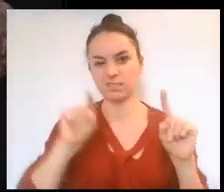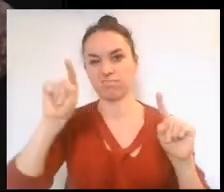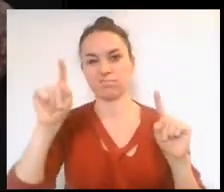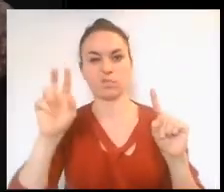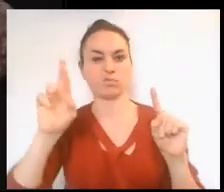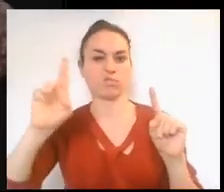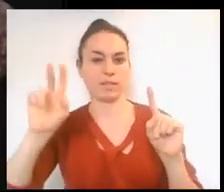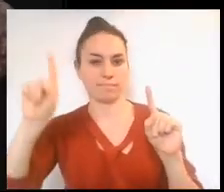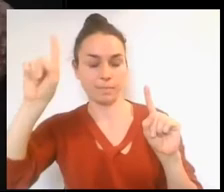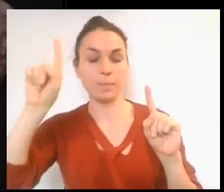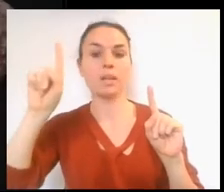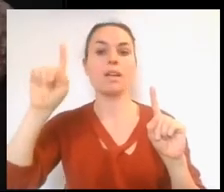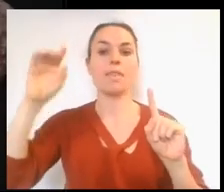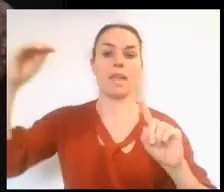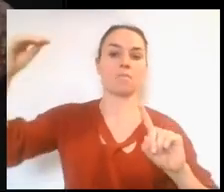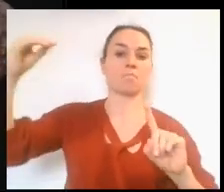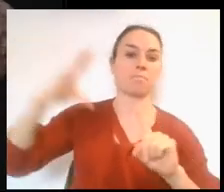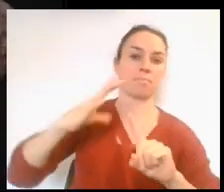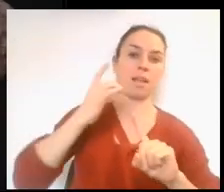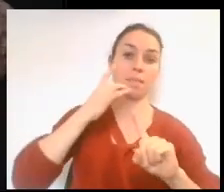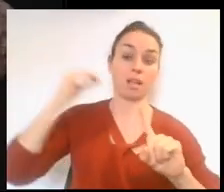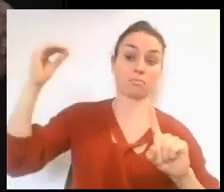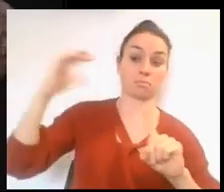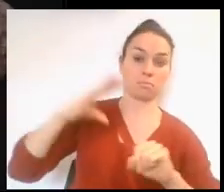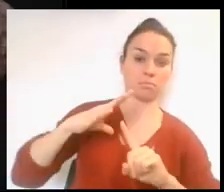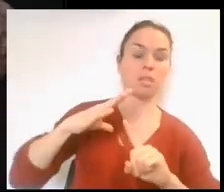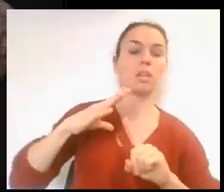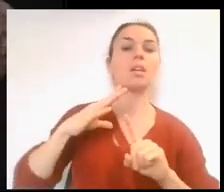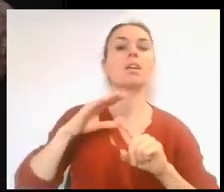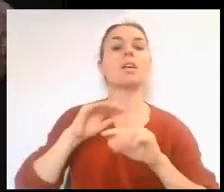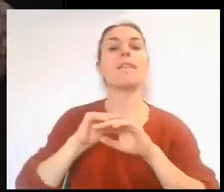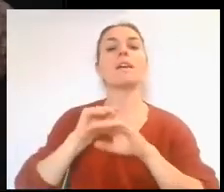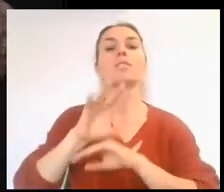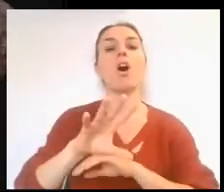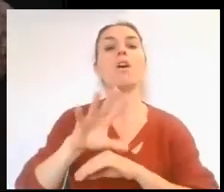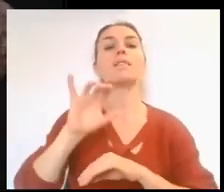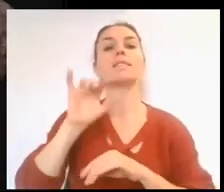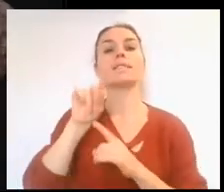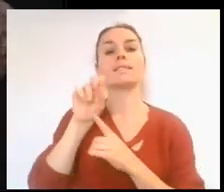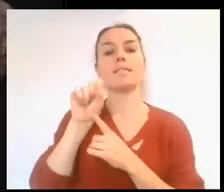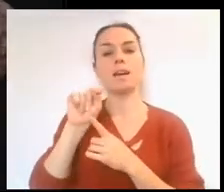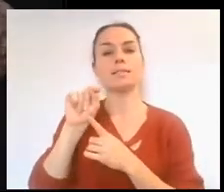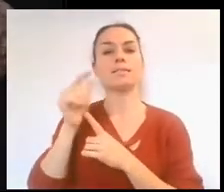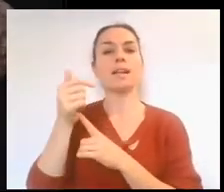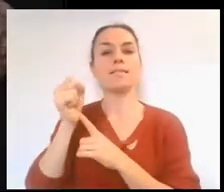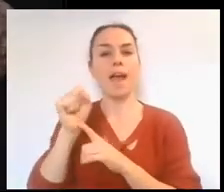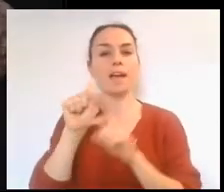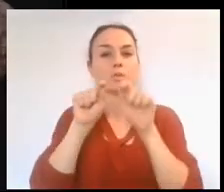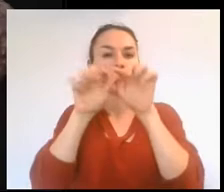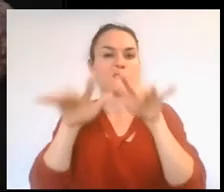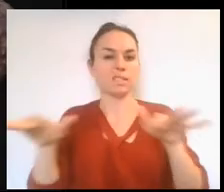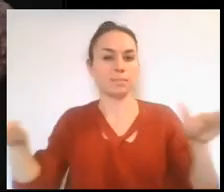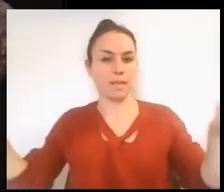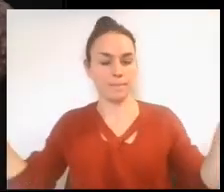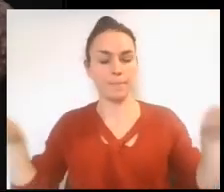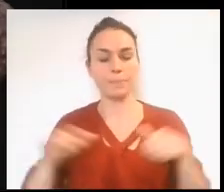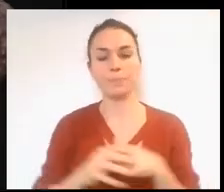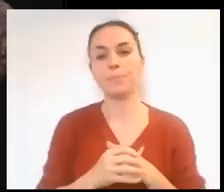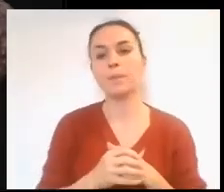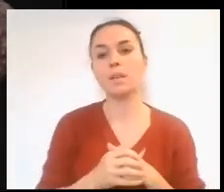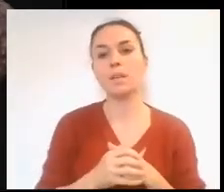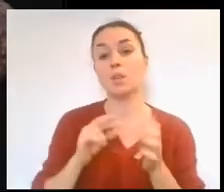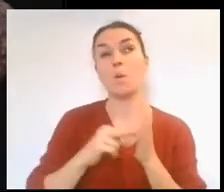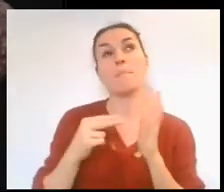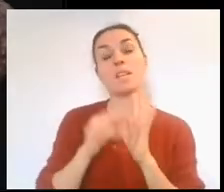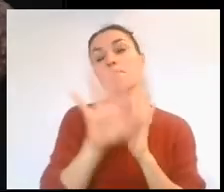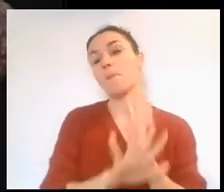illuminating these clouds and causing dissipation of the dust and gas. So in 100,000 years or so,